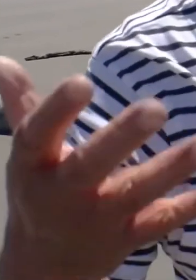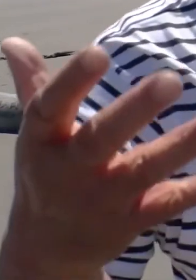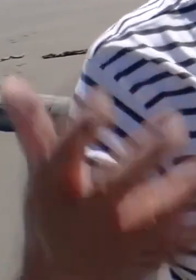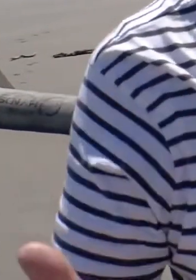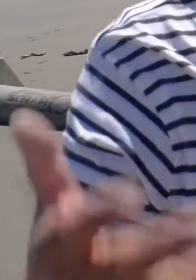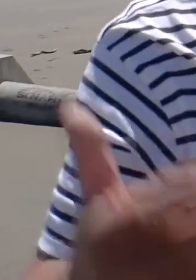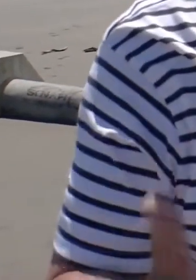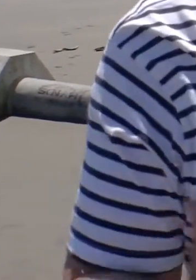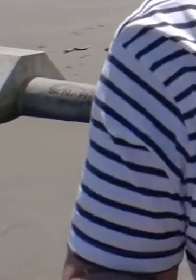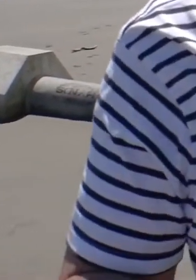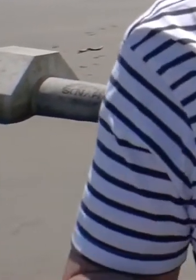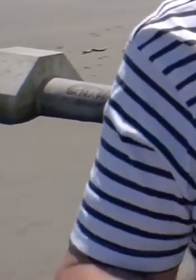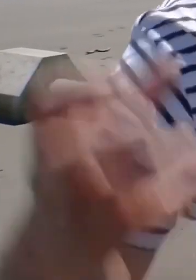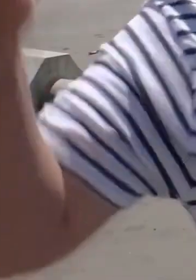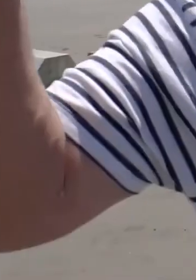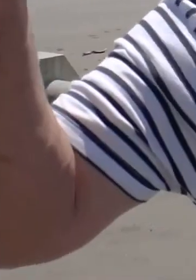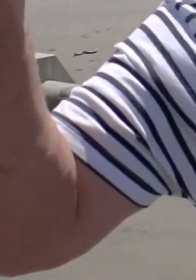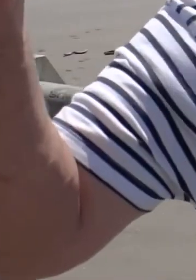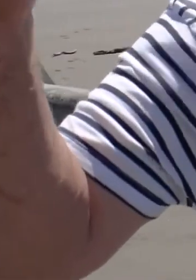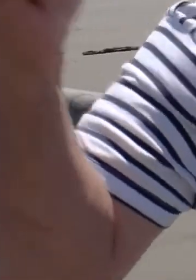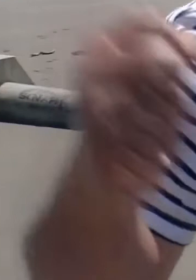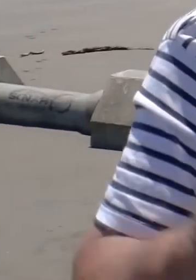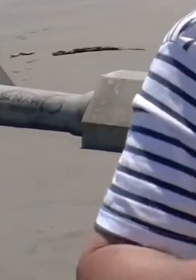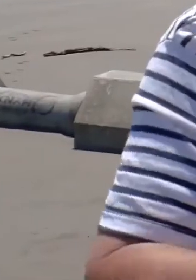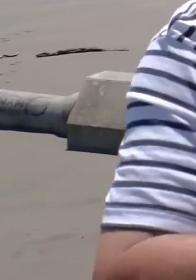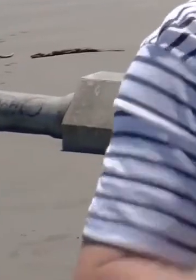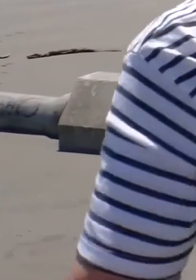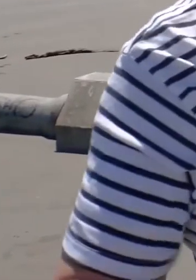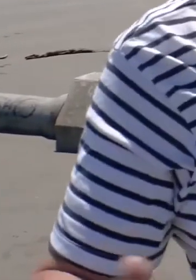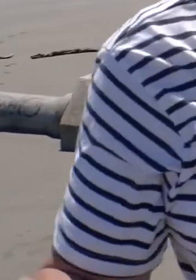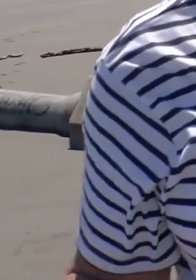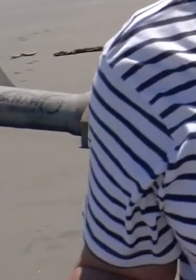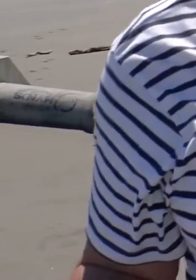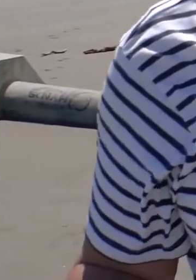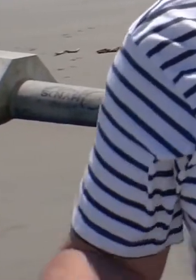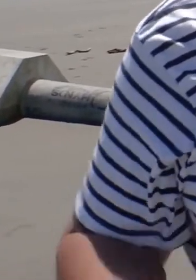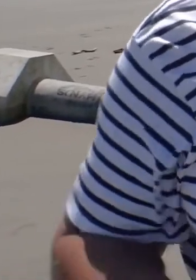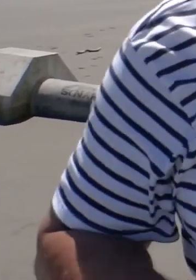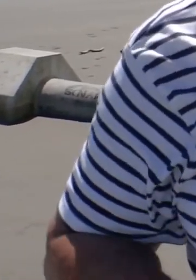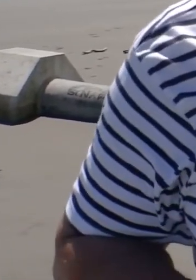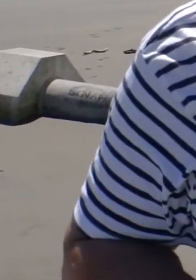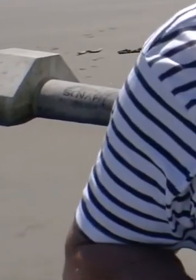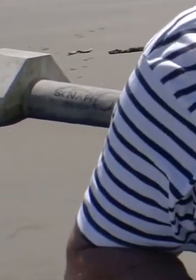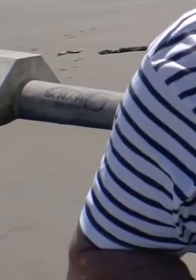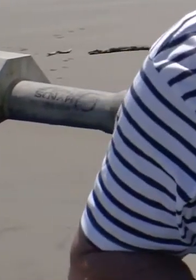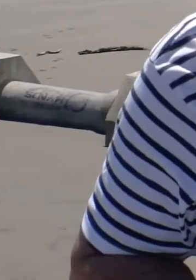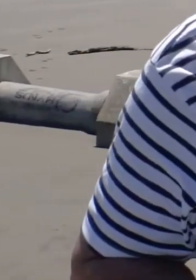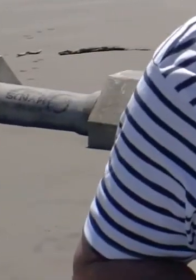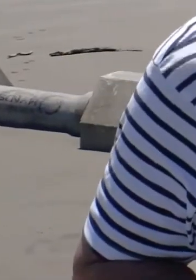te whakatika i tēne āhuatanga. I call out to our ancestors, to the iwi, to everyone, how do we fix